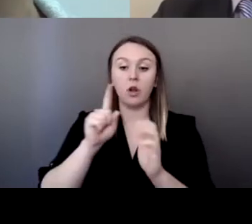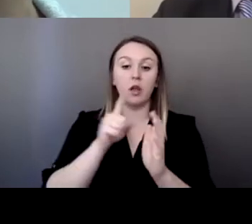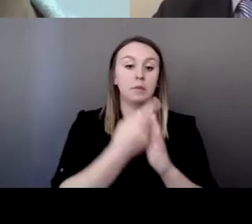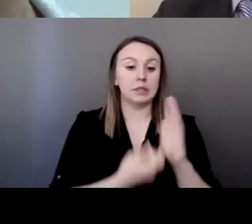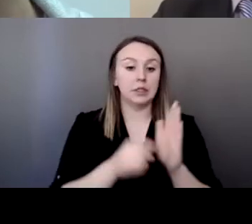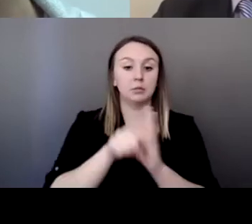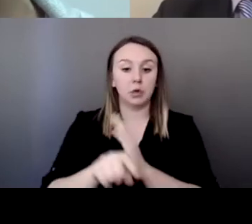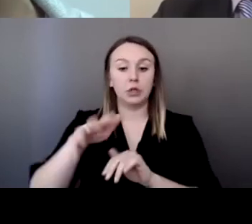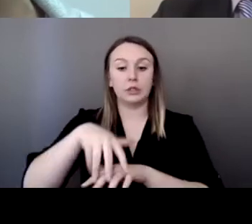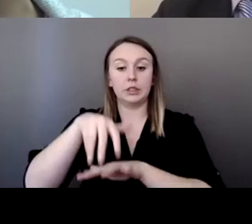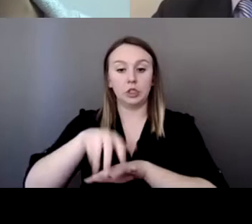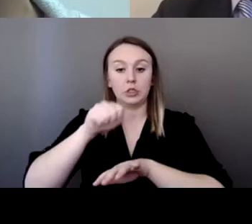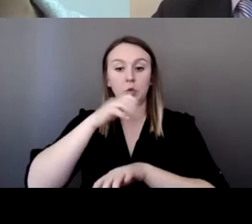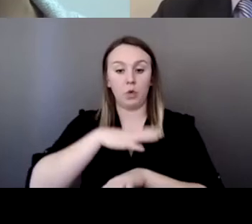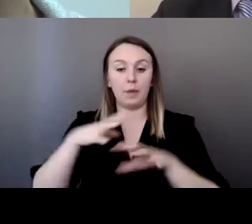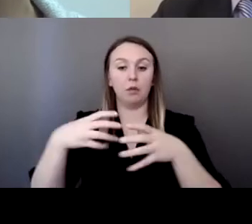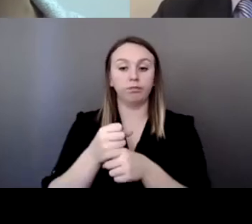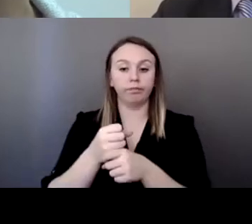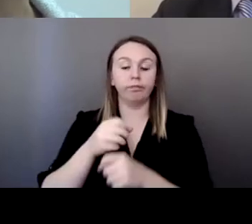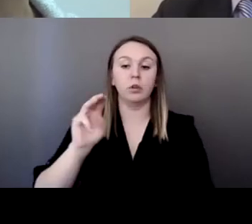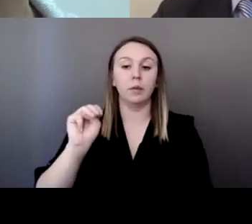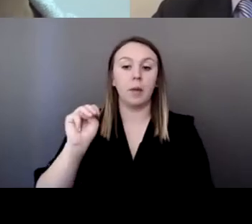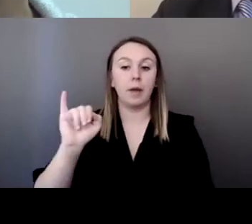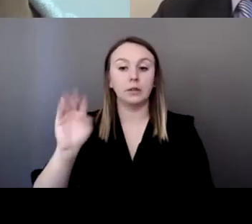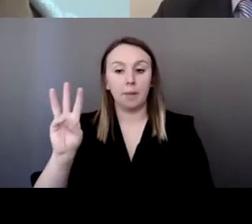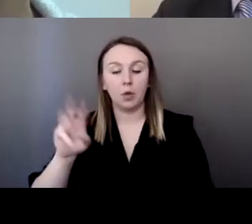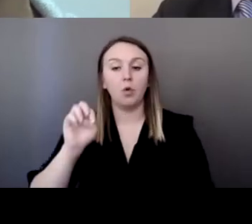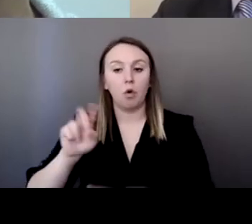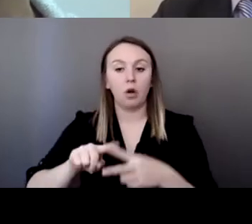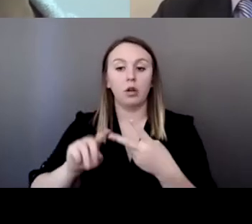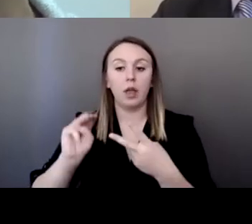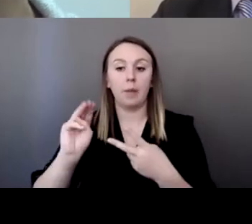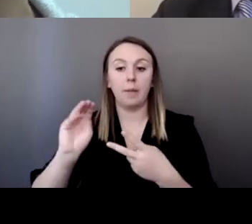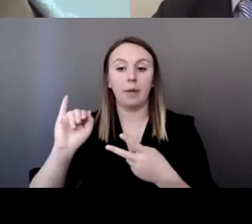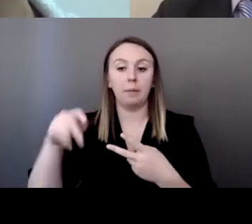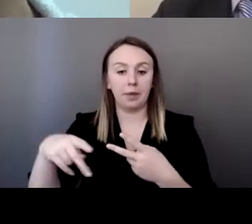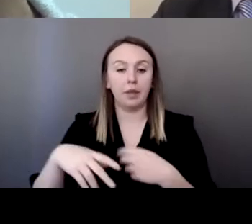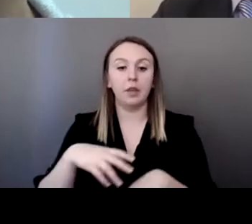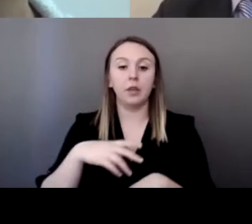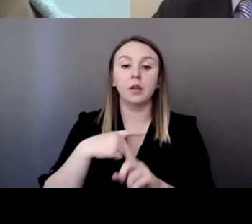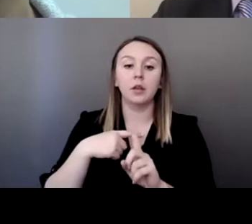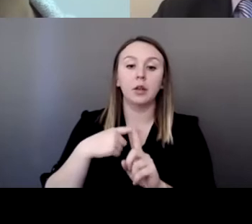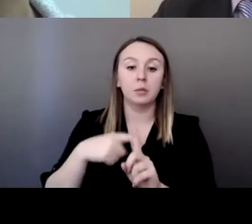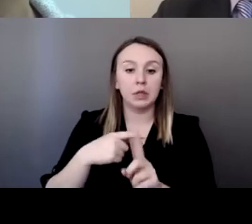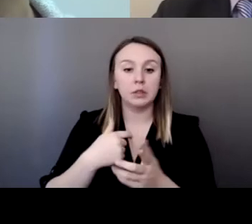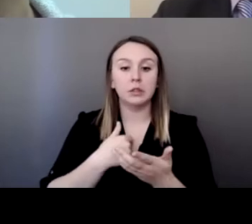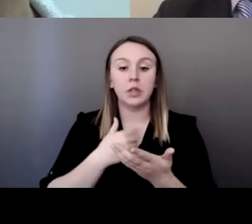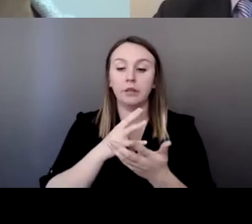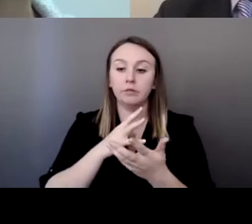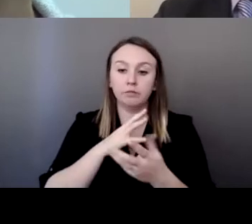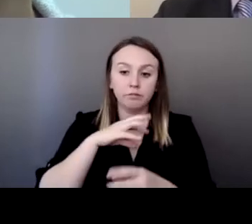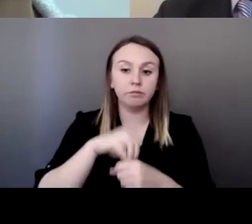peoples, efforts for the Nez Perce Tribe, as well as the peace officer recognition,